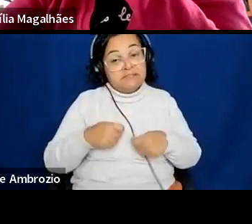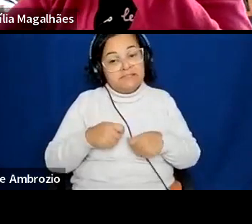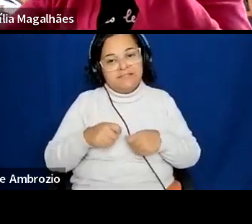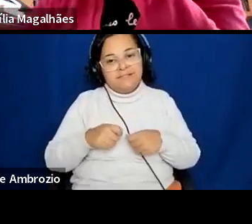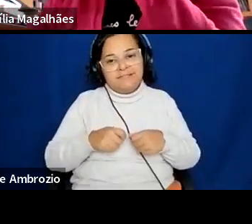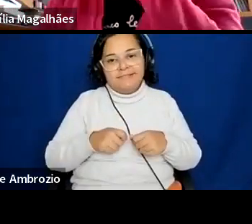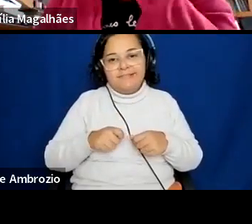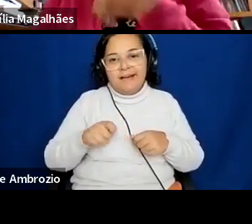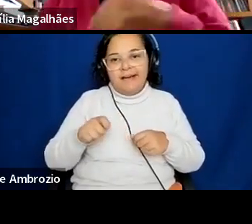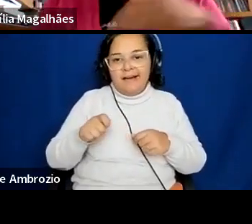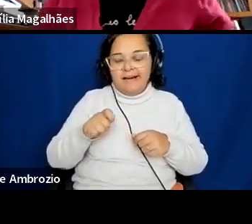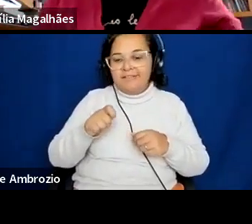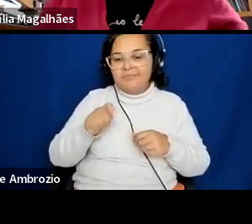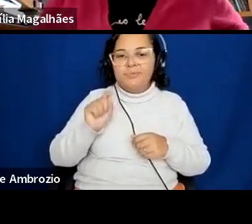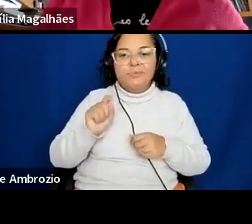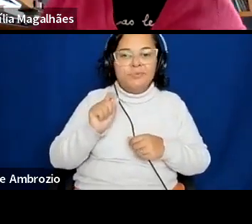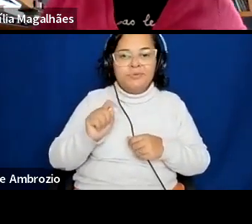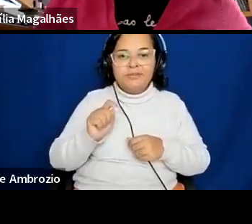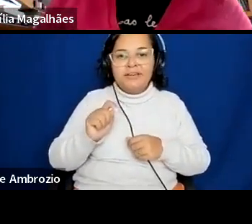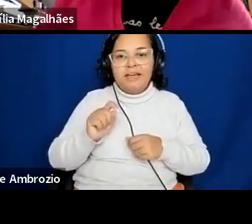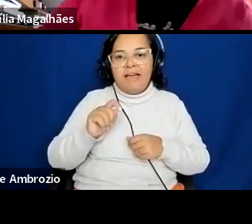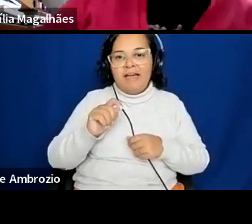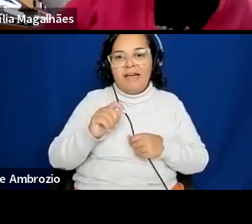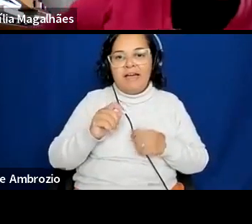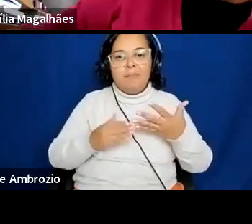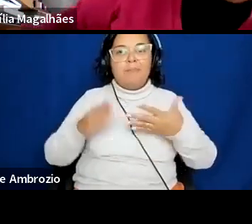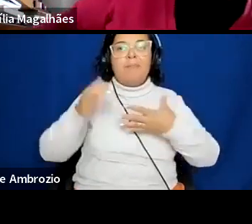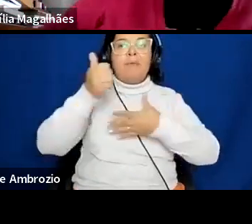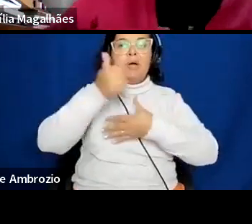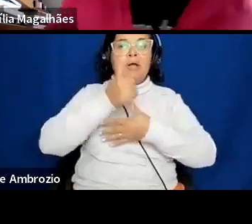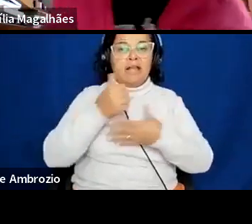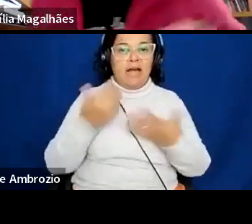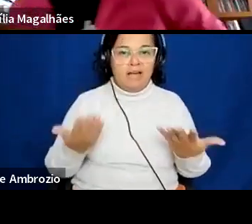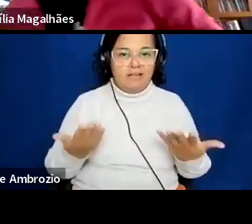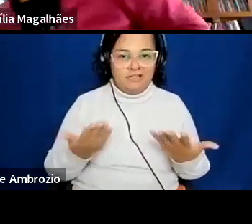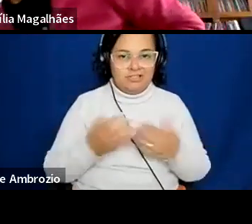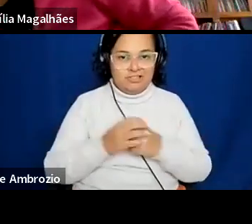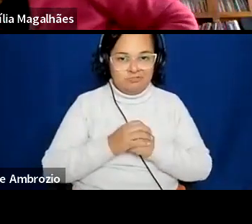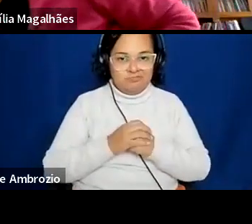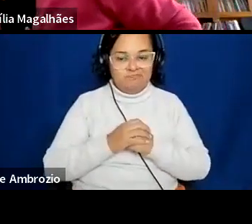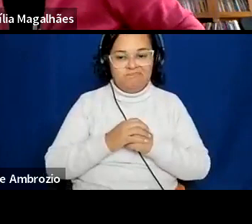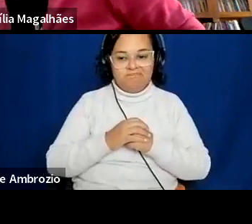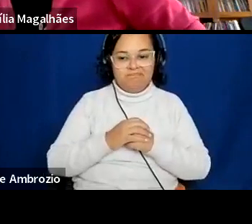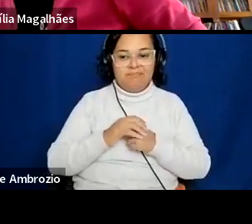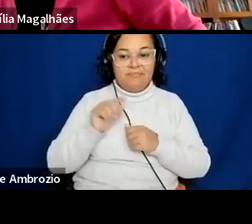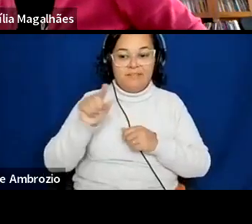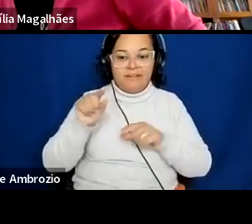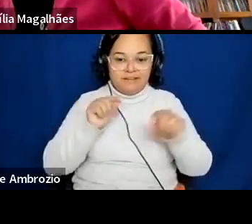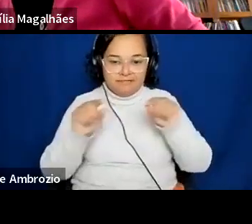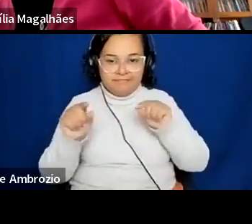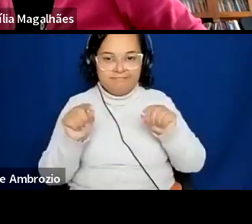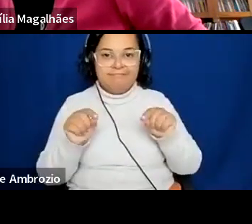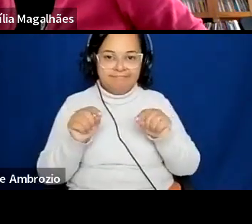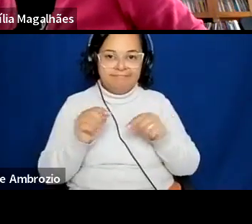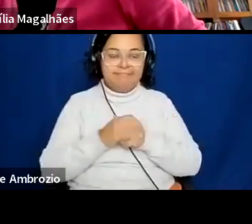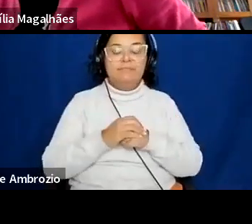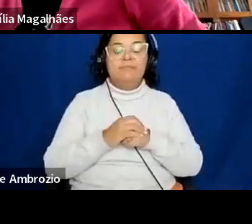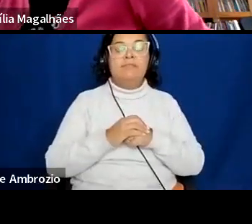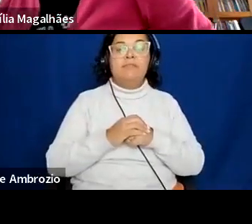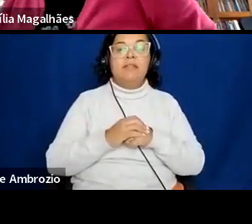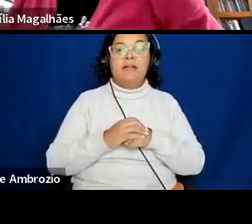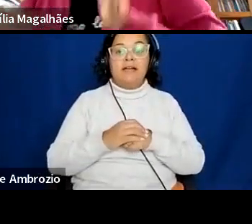And obviously, I would say probably the first thing is that we have to start where we are, don't we? We can't start in another place.